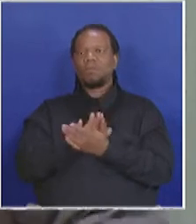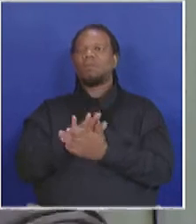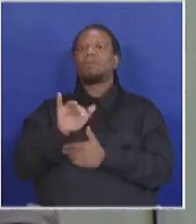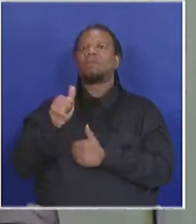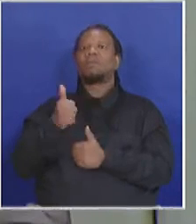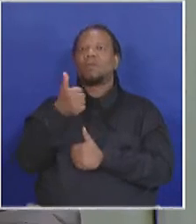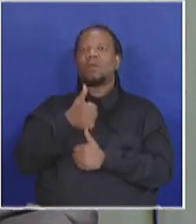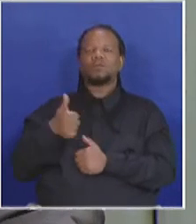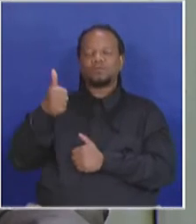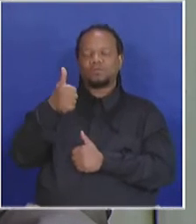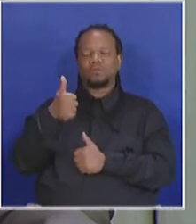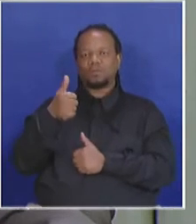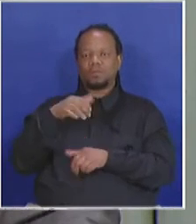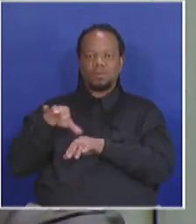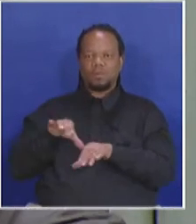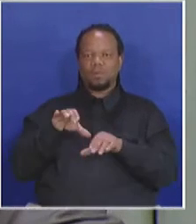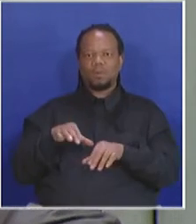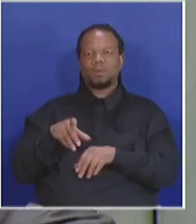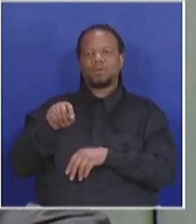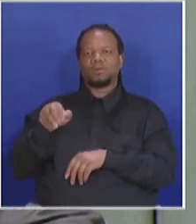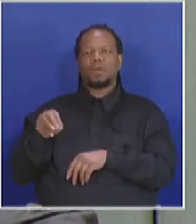Ntate B. Ntebe,